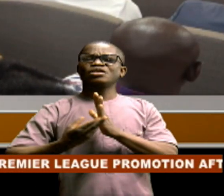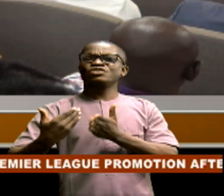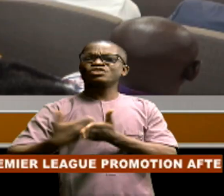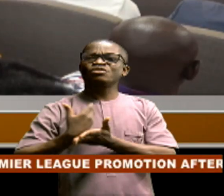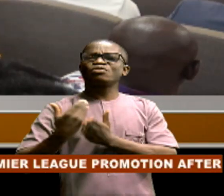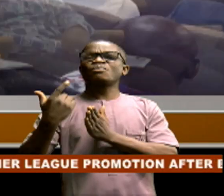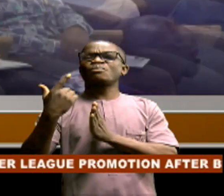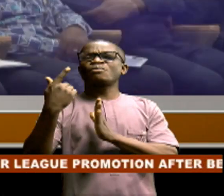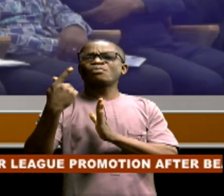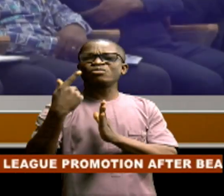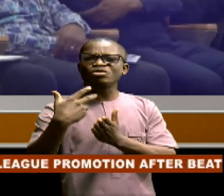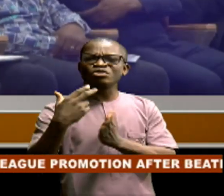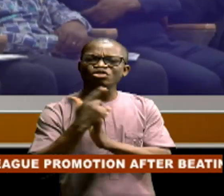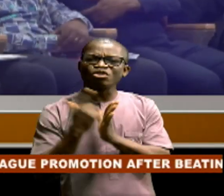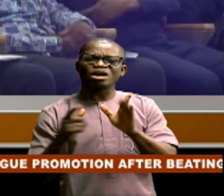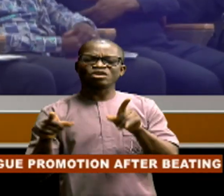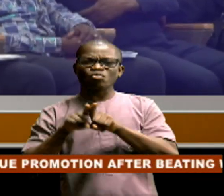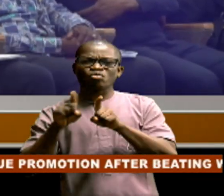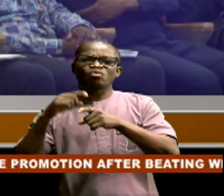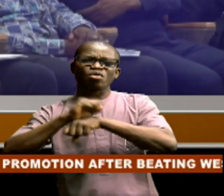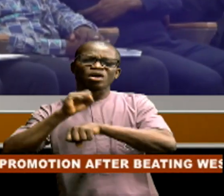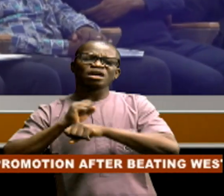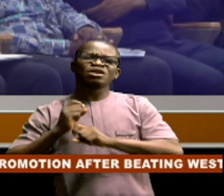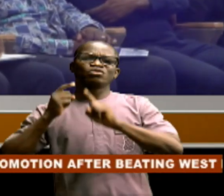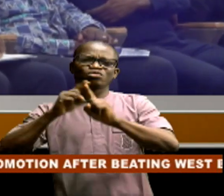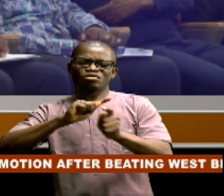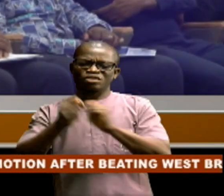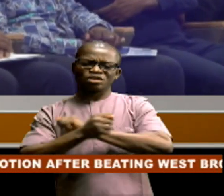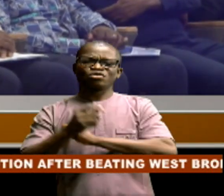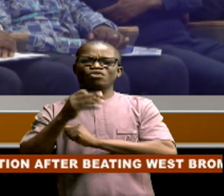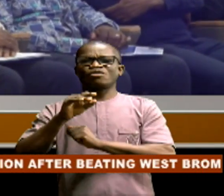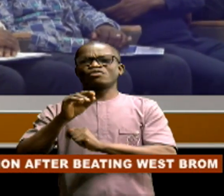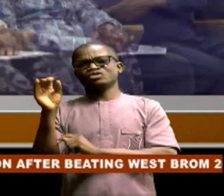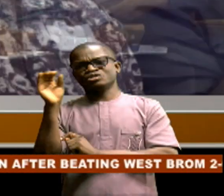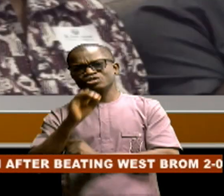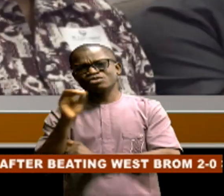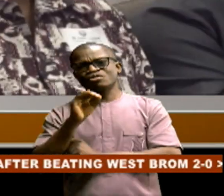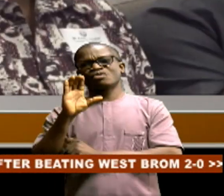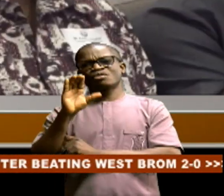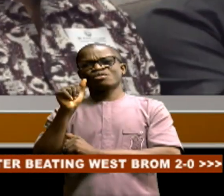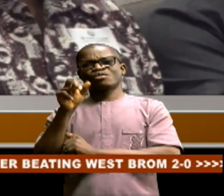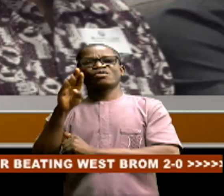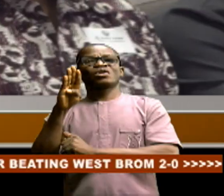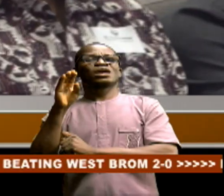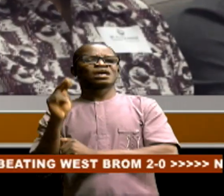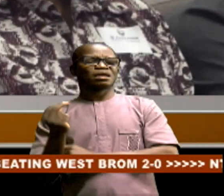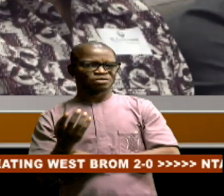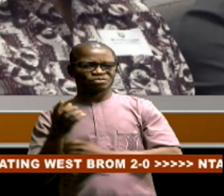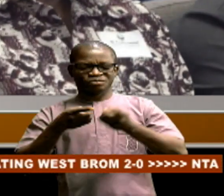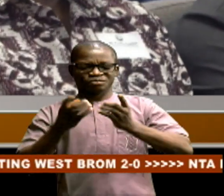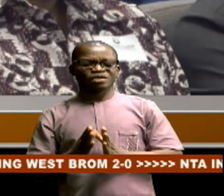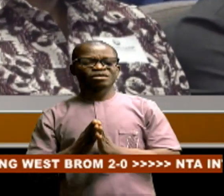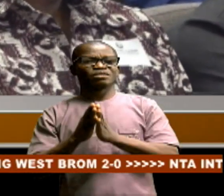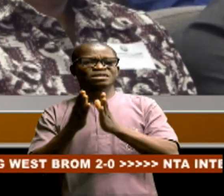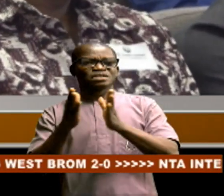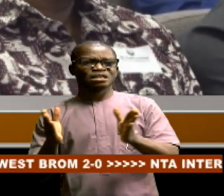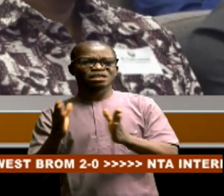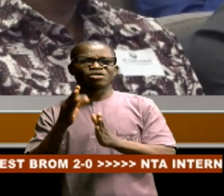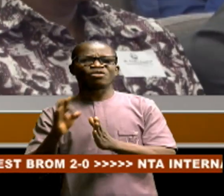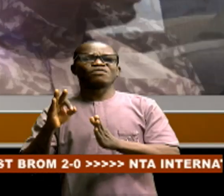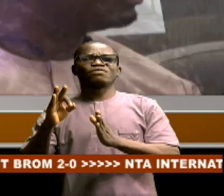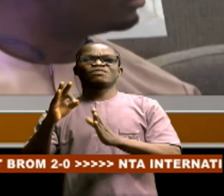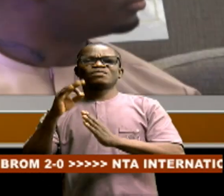work towards transitioning to net zero carbon emission. The Director of Energy Financial Solutions, Policy